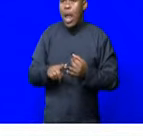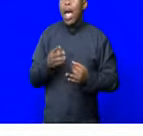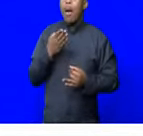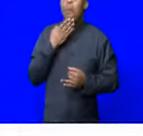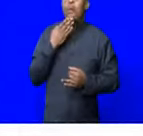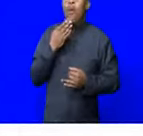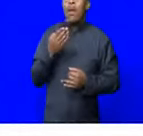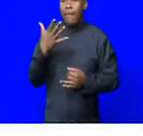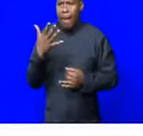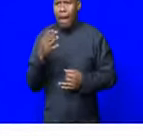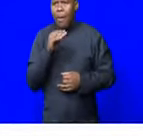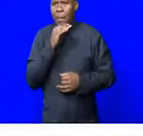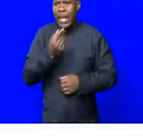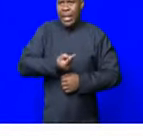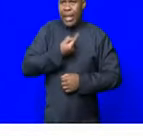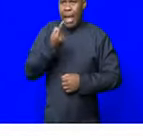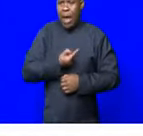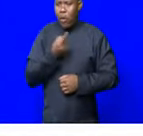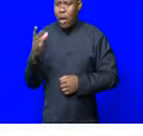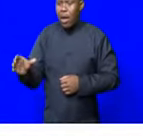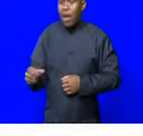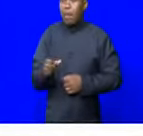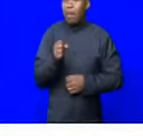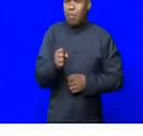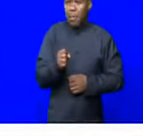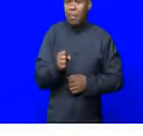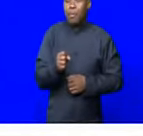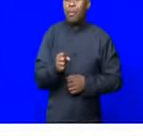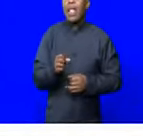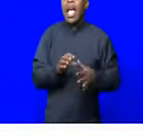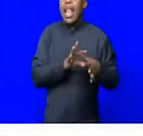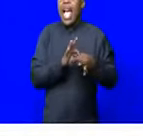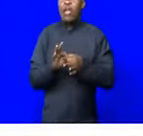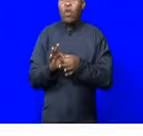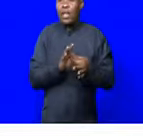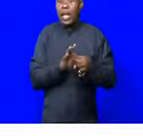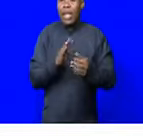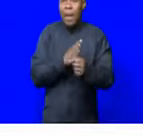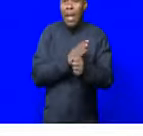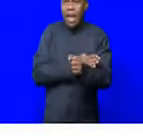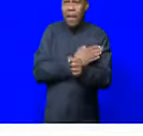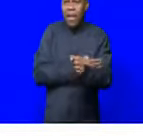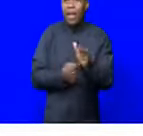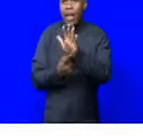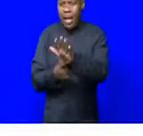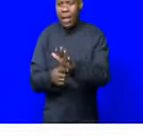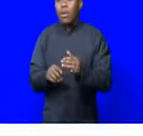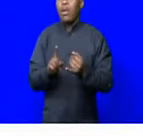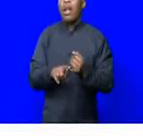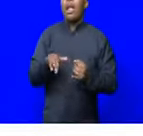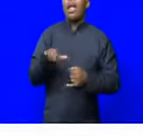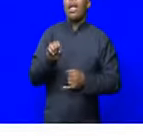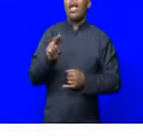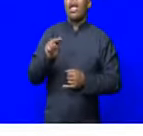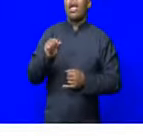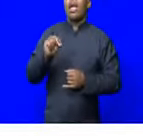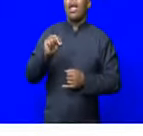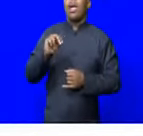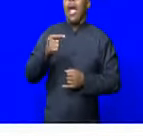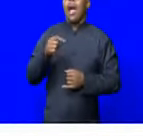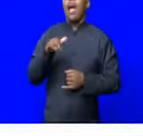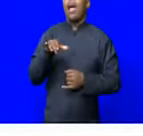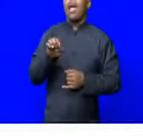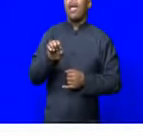mina ezimpombatane bakhona ukuthi bangithathe bangicashe. Organizations that benefited include Young Heroes, Eswatini Breast and